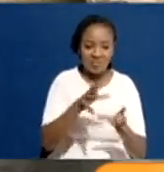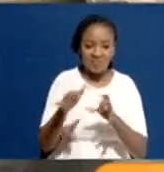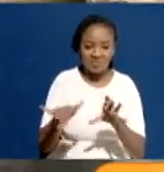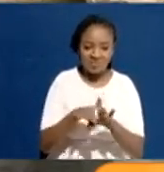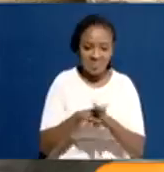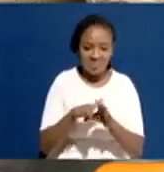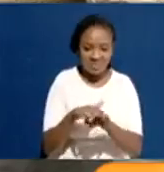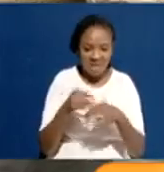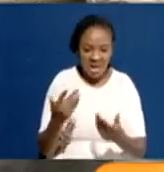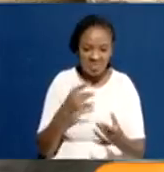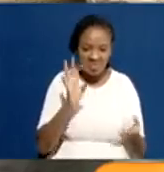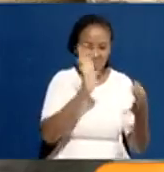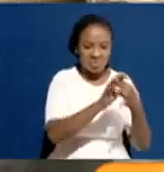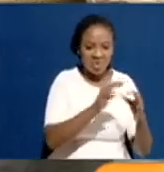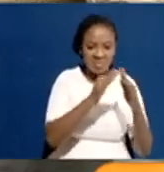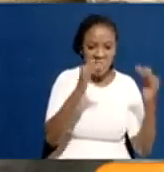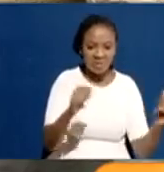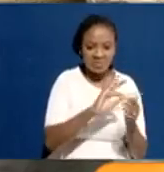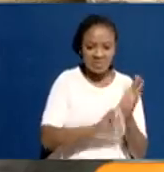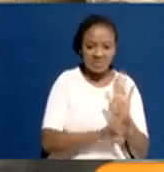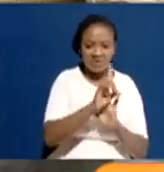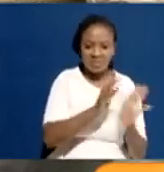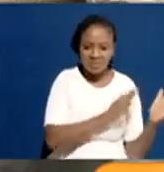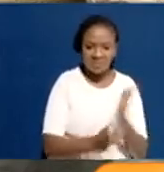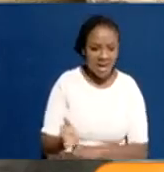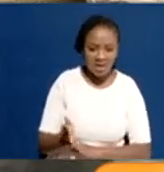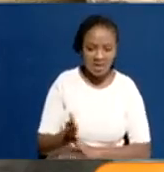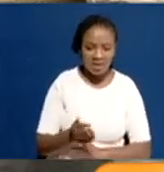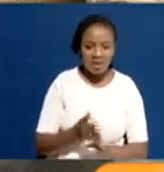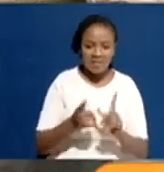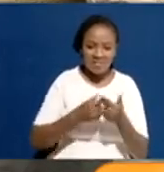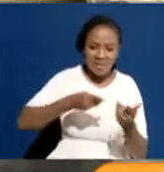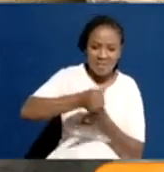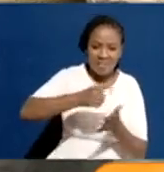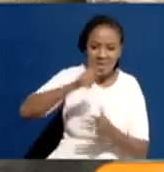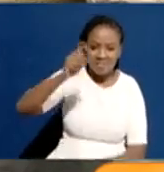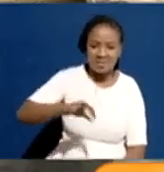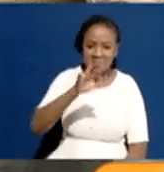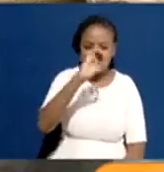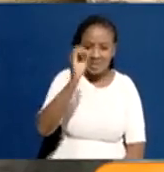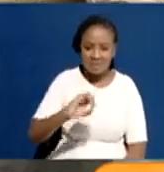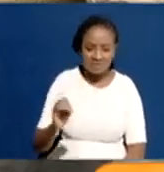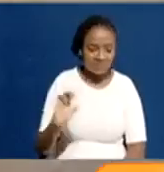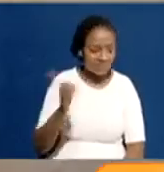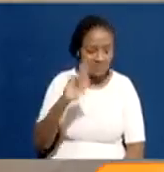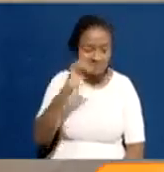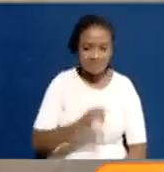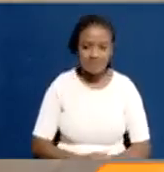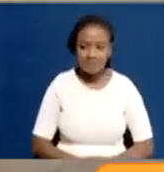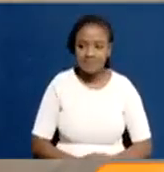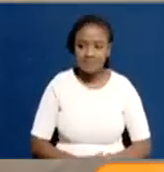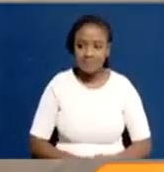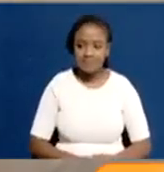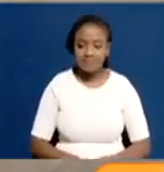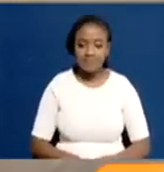members to join the National Housing Development Plan and pay a mandatory contribution towards it. Every pilot